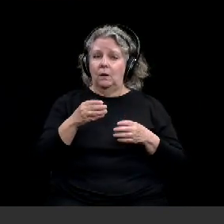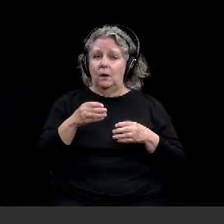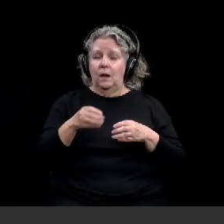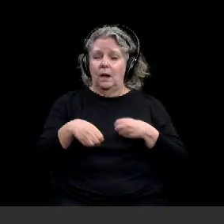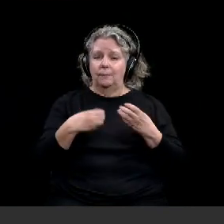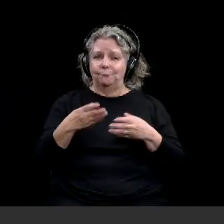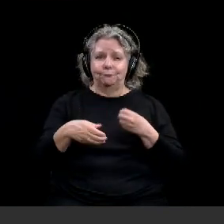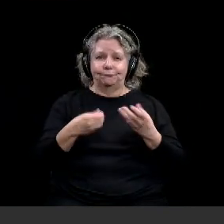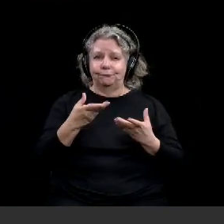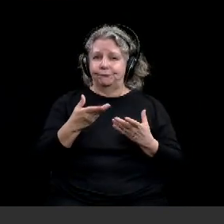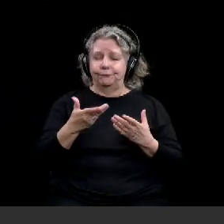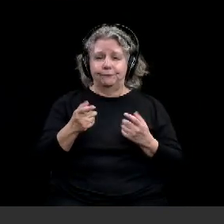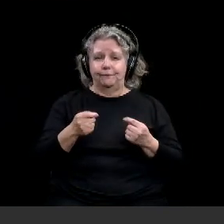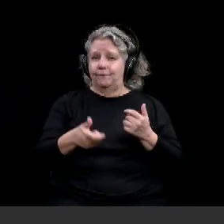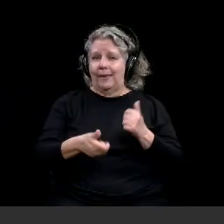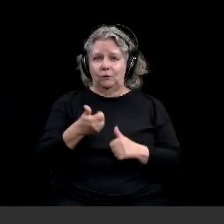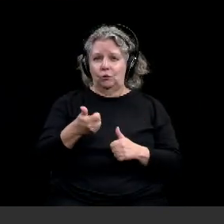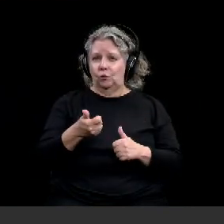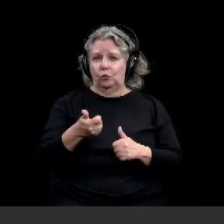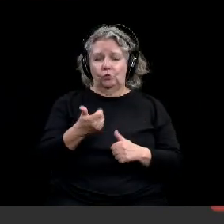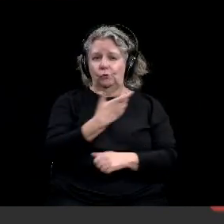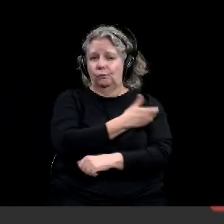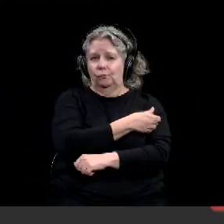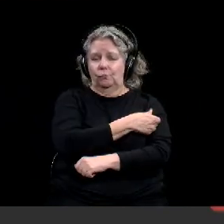effort that is public facing?